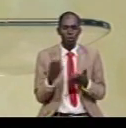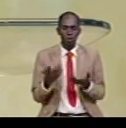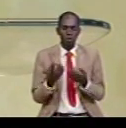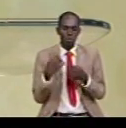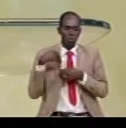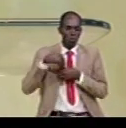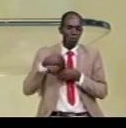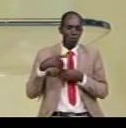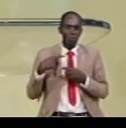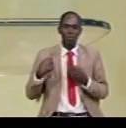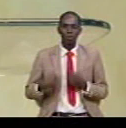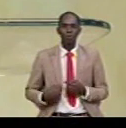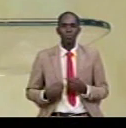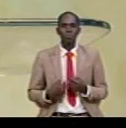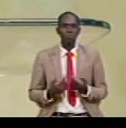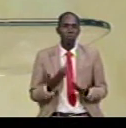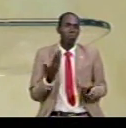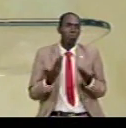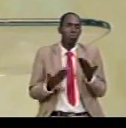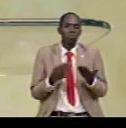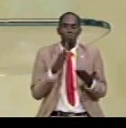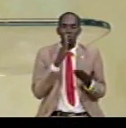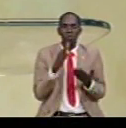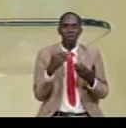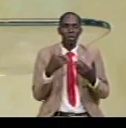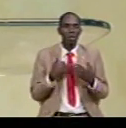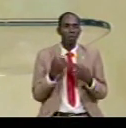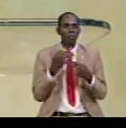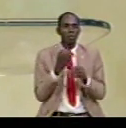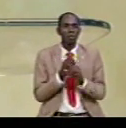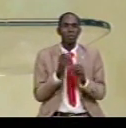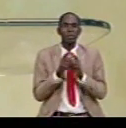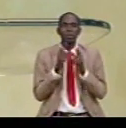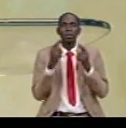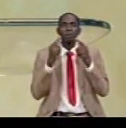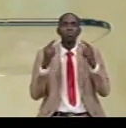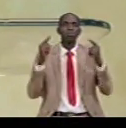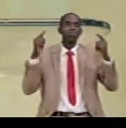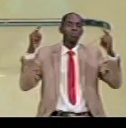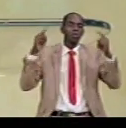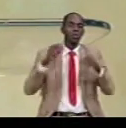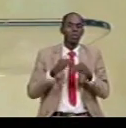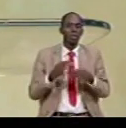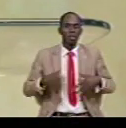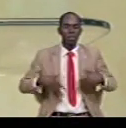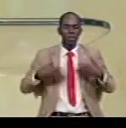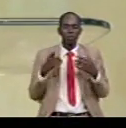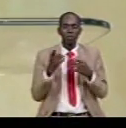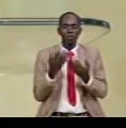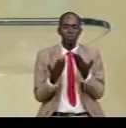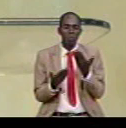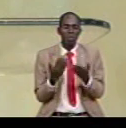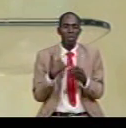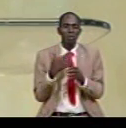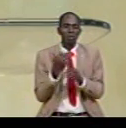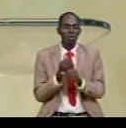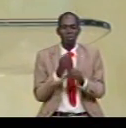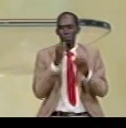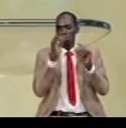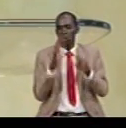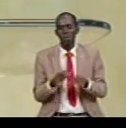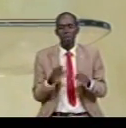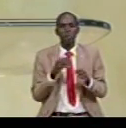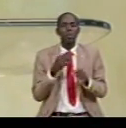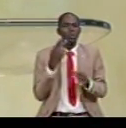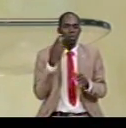have achievements in life, sometimes we have blessings and things coming our way, and we say, this is great, this is an opportunity, this is